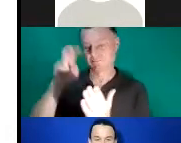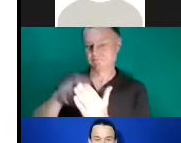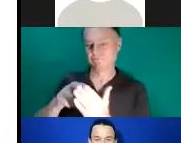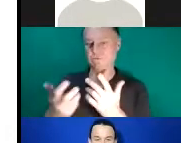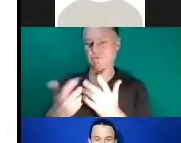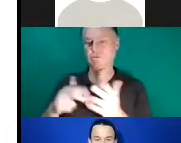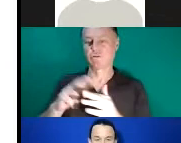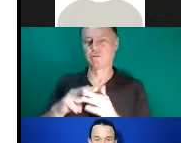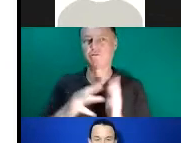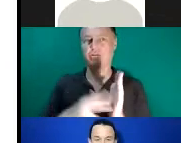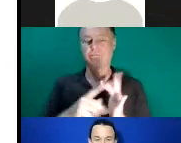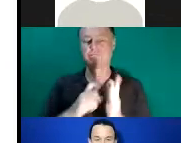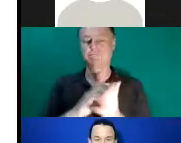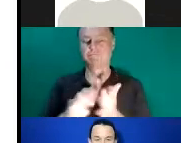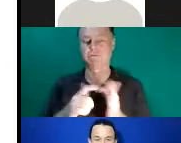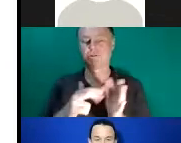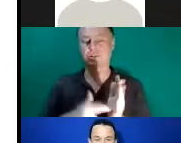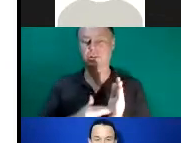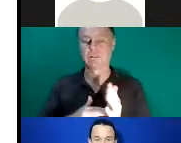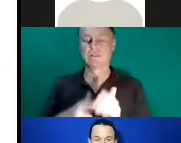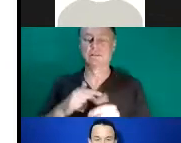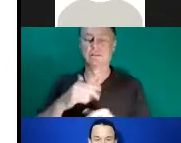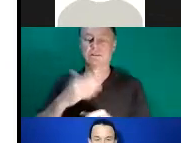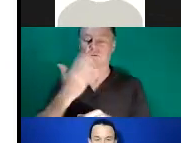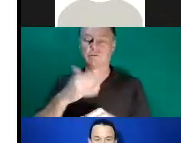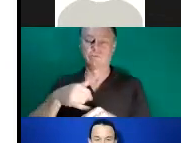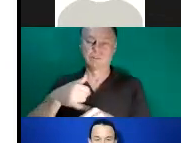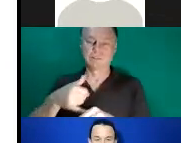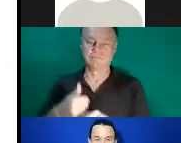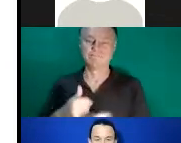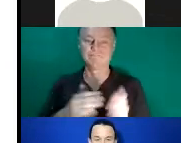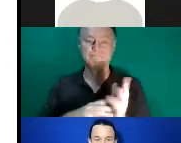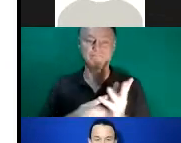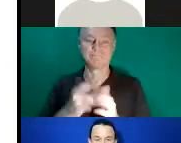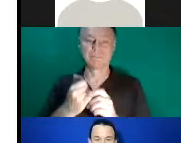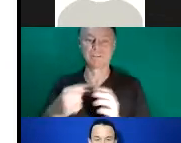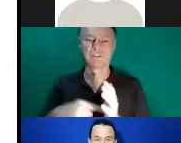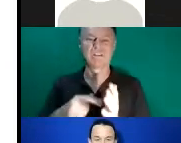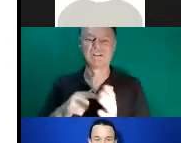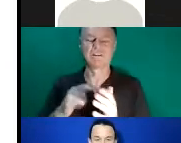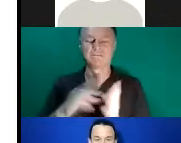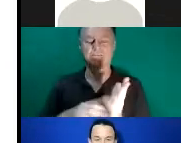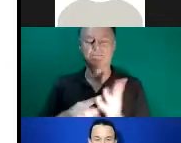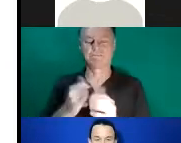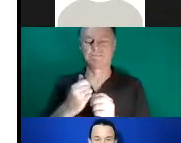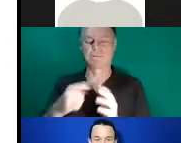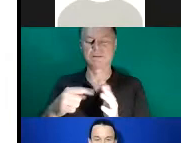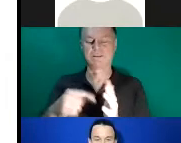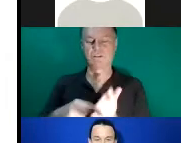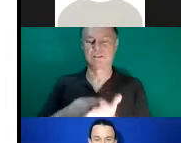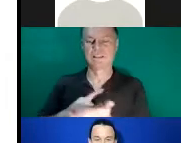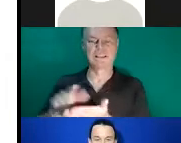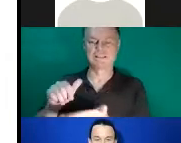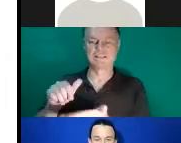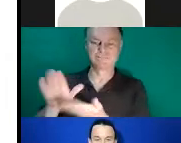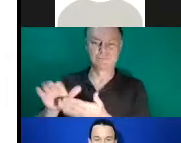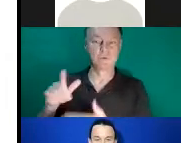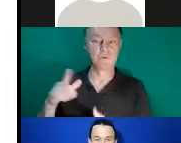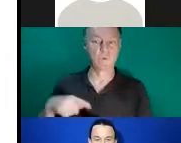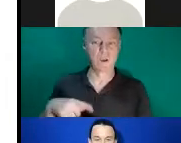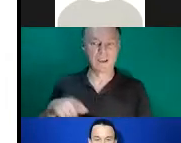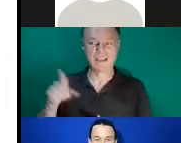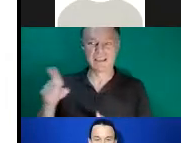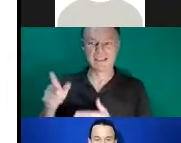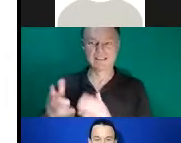Michigan Medical School. Mudgett was eventually expelled from this school after it was discovered he was